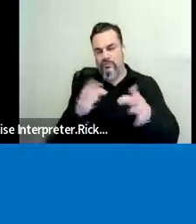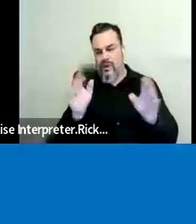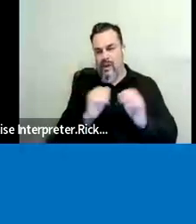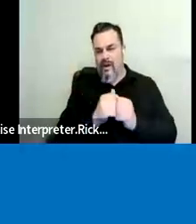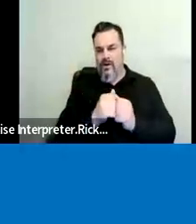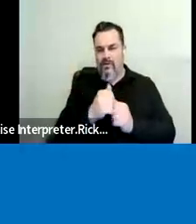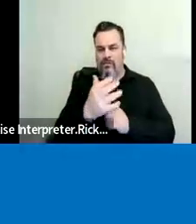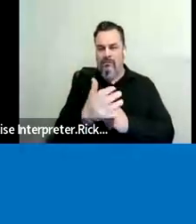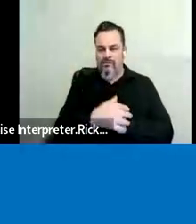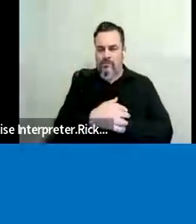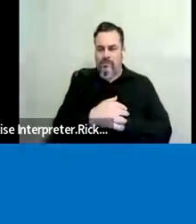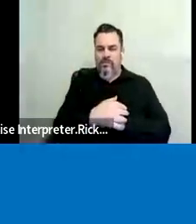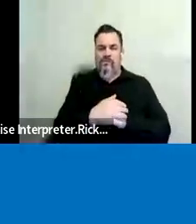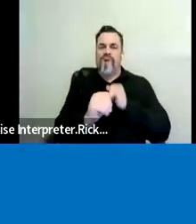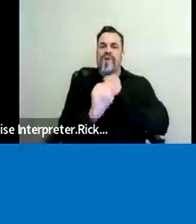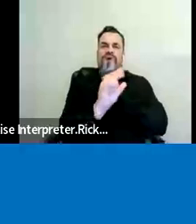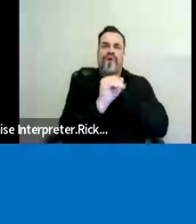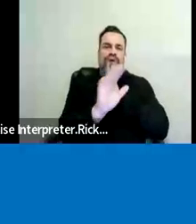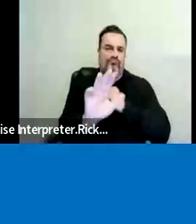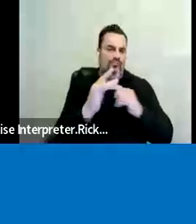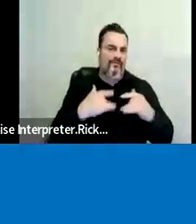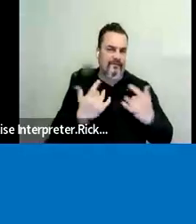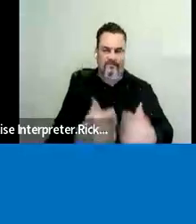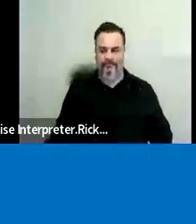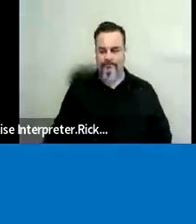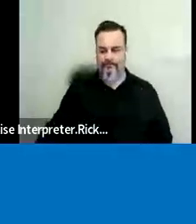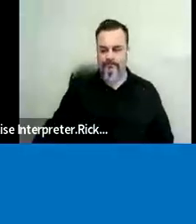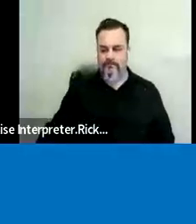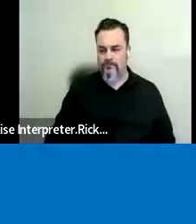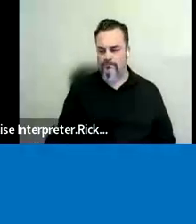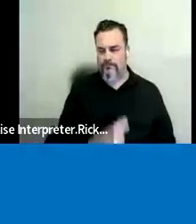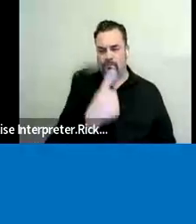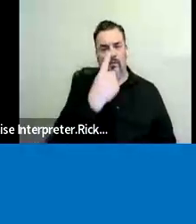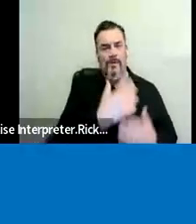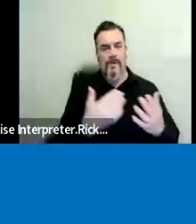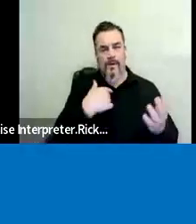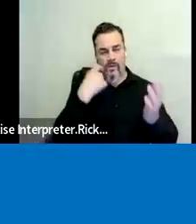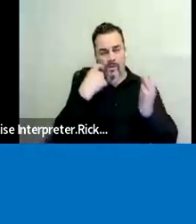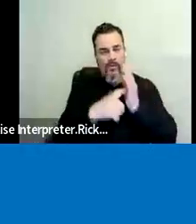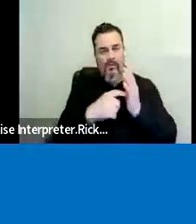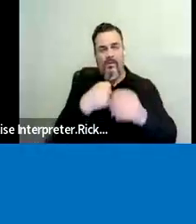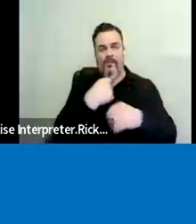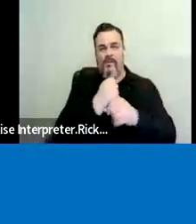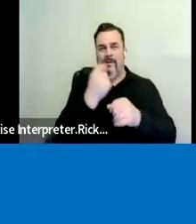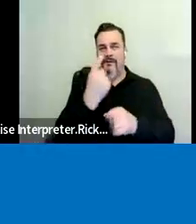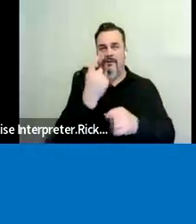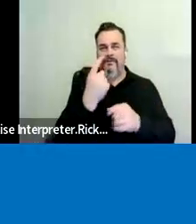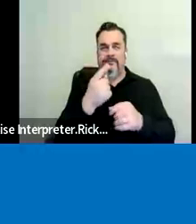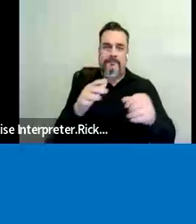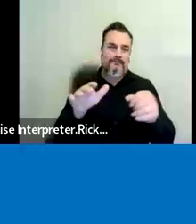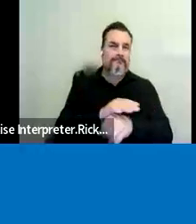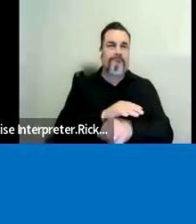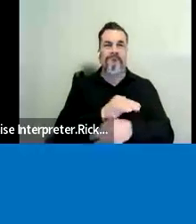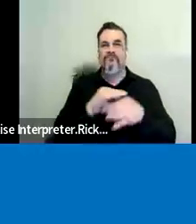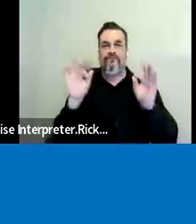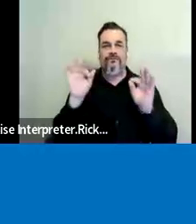you promote your events. One thing I've noticed is that it's hard to make something entirely free because sometimes people